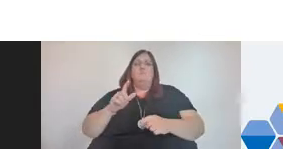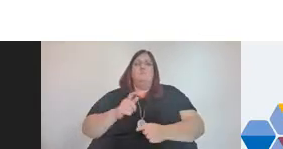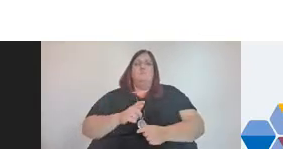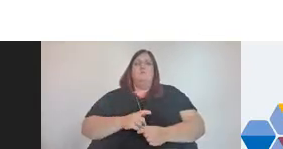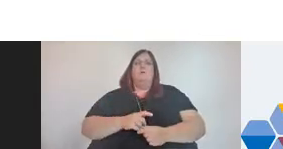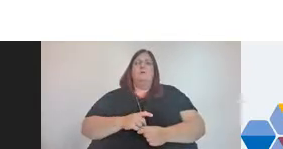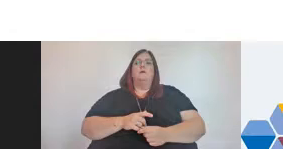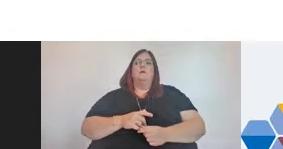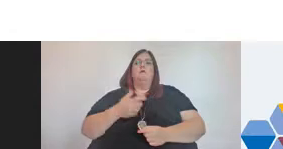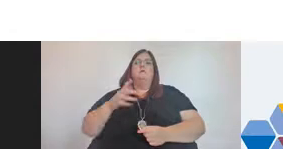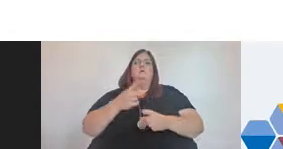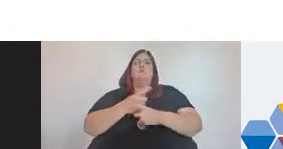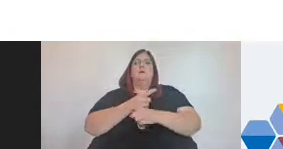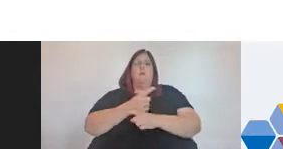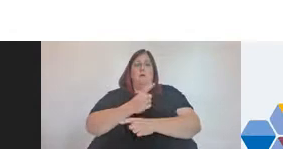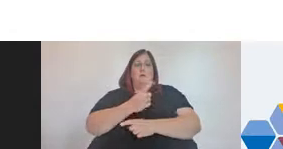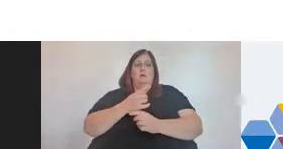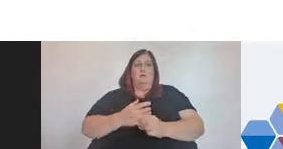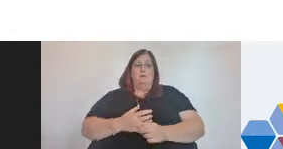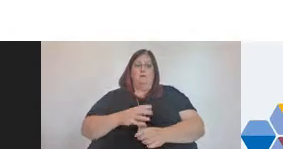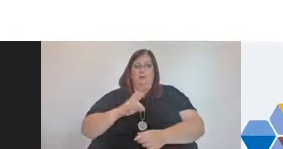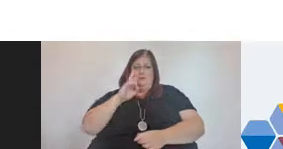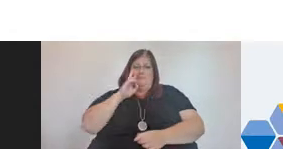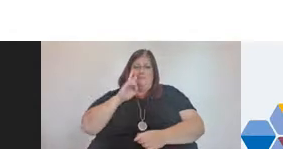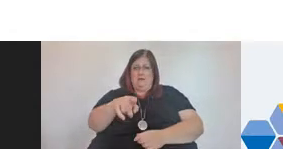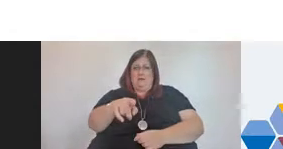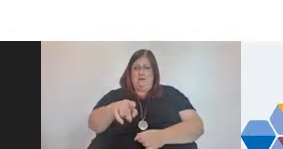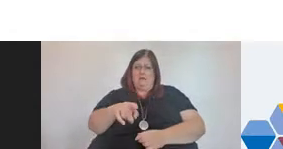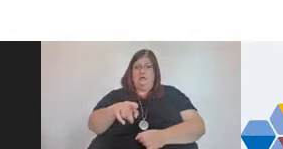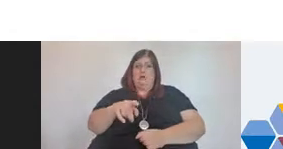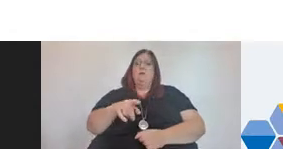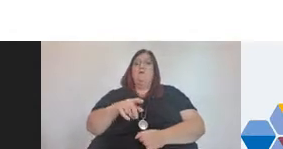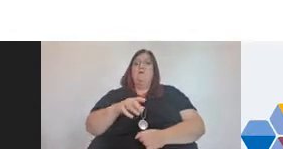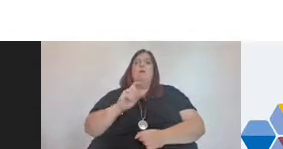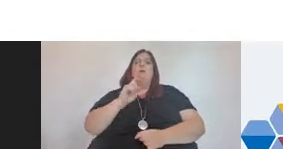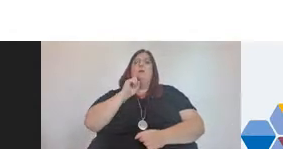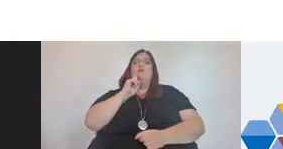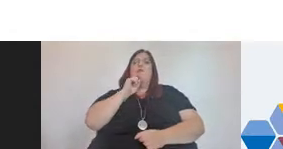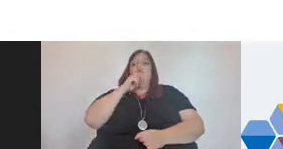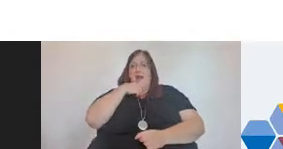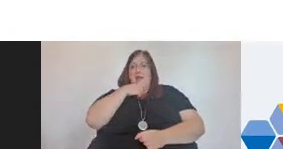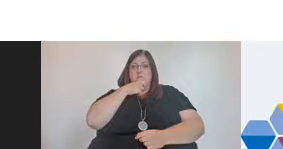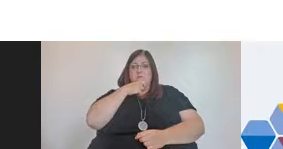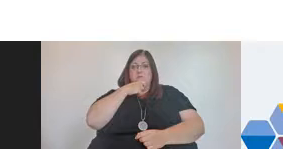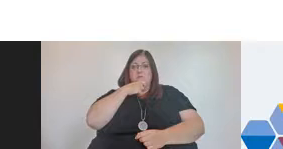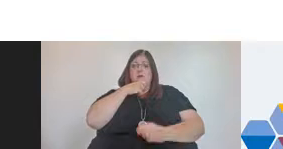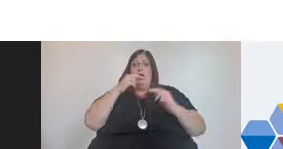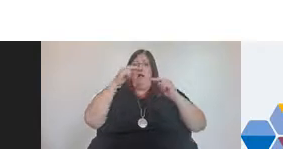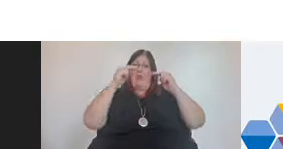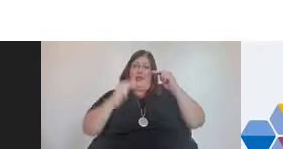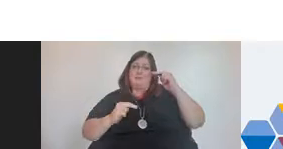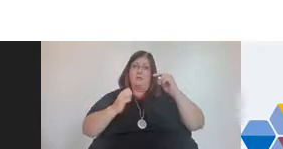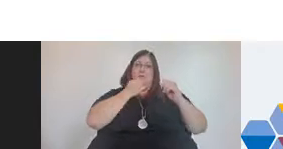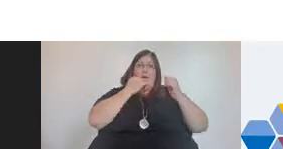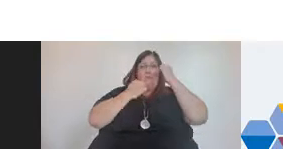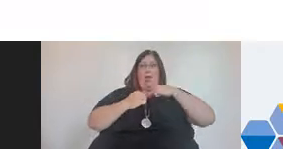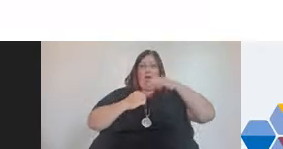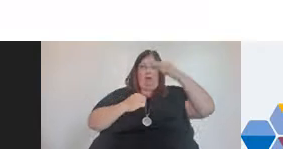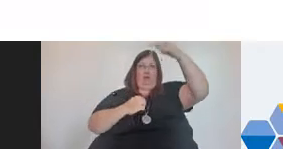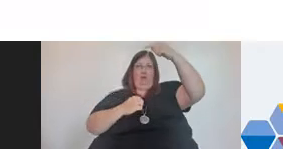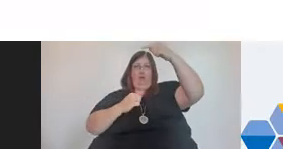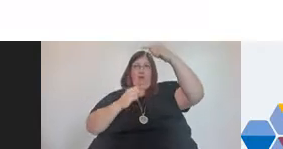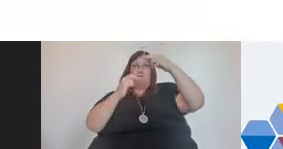successful year, as I said, and you can see here the numbers in red are less than the numbers in black, which is good. Means that we spent